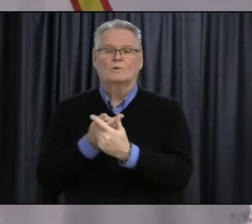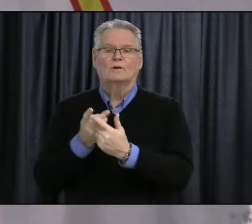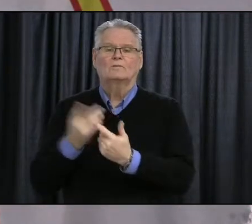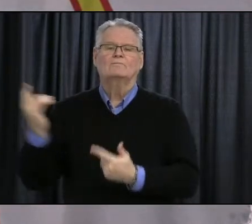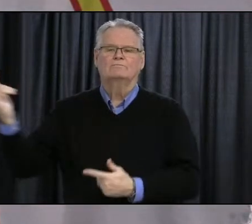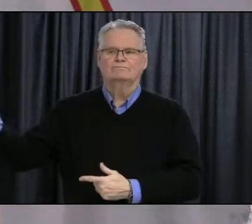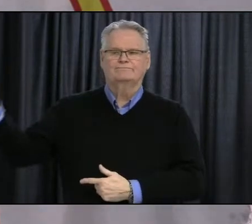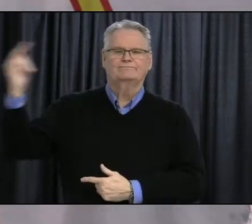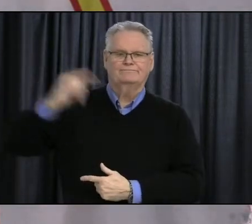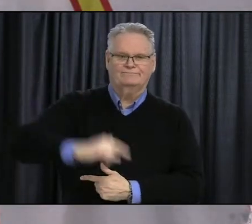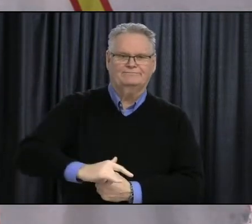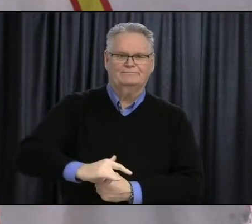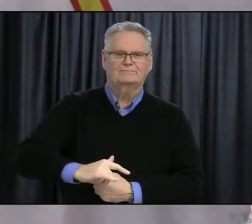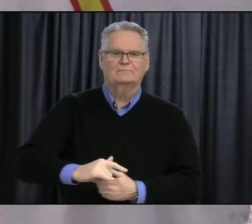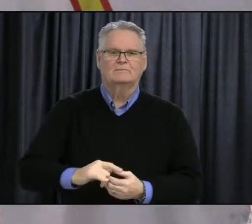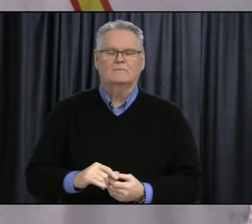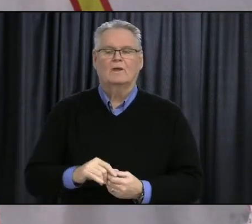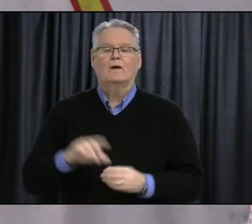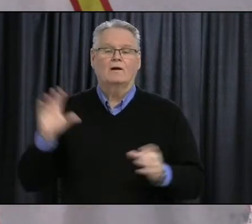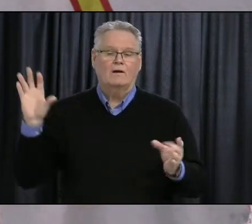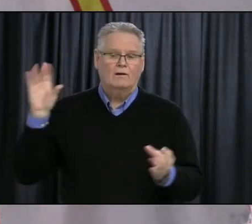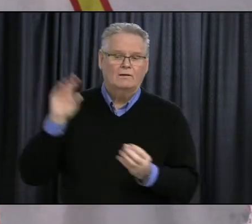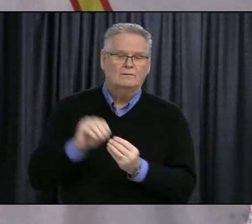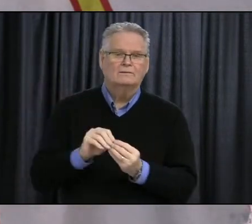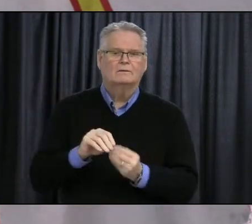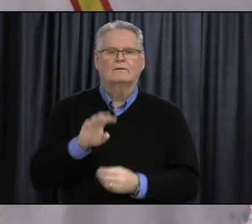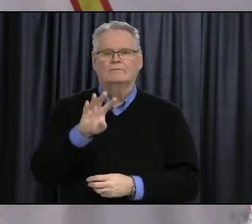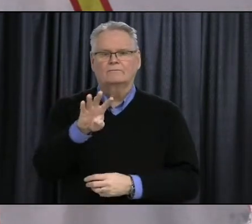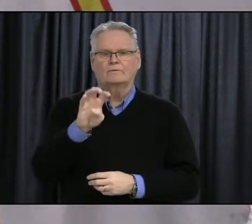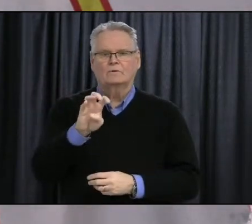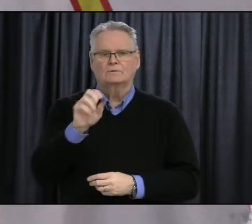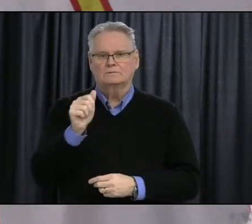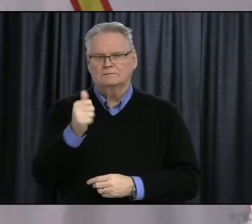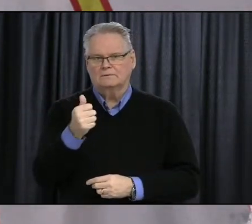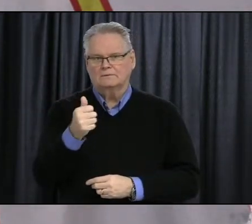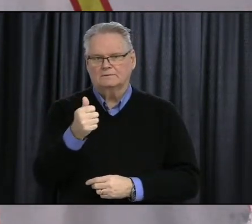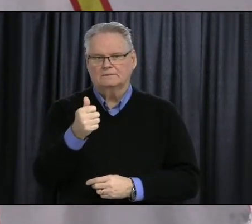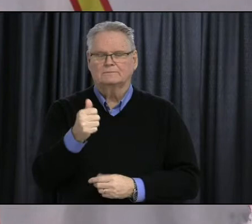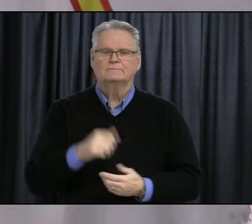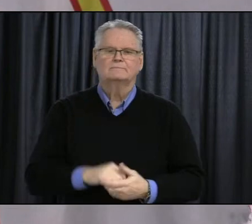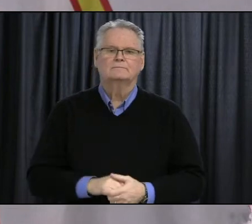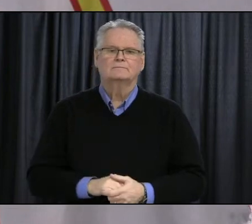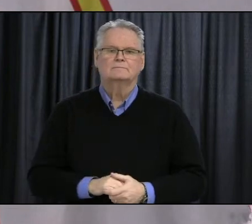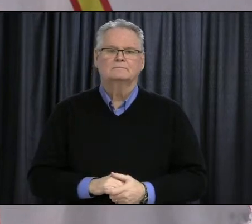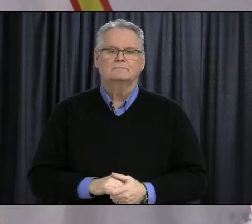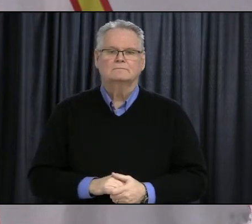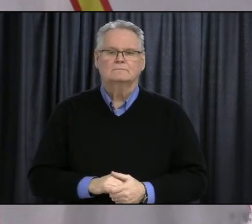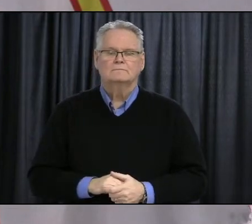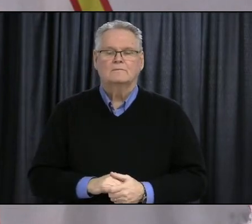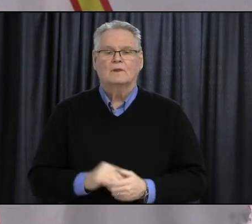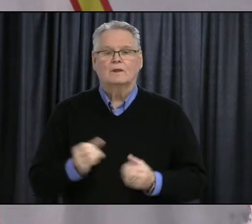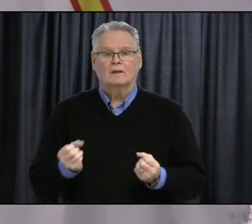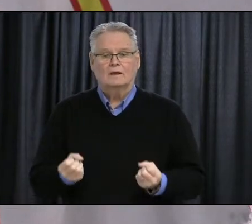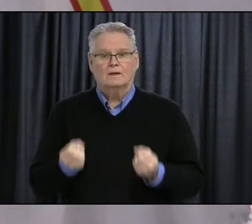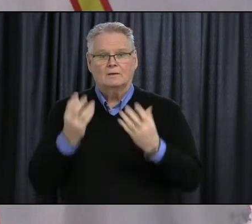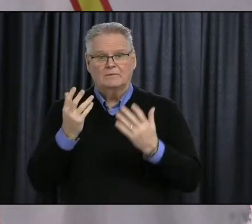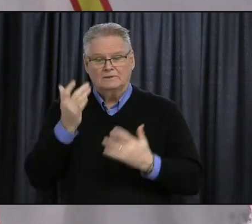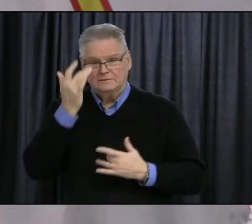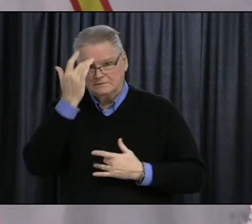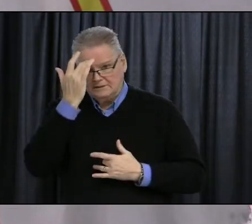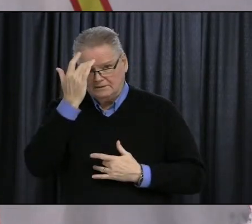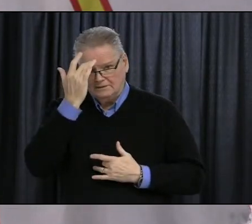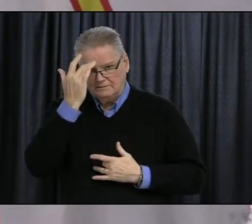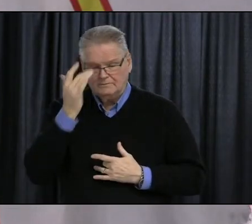there's been 1 new recovery since yesterday, leaving 14 active cases in the province. In total, we have tested 81,060